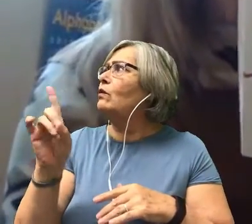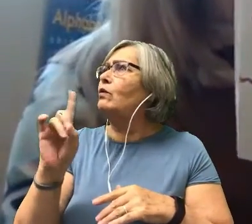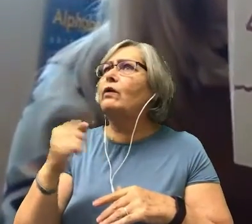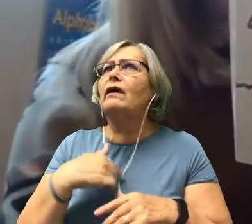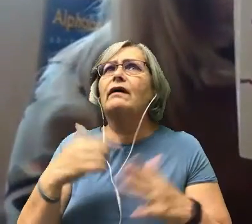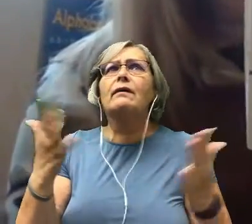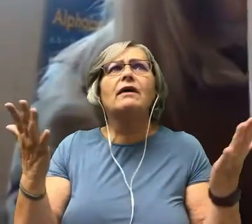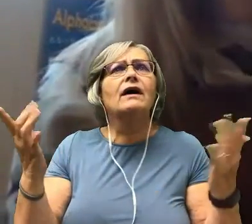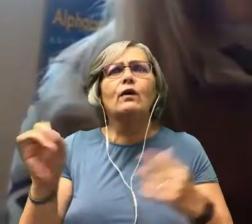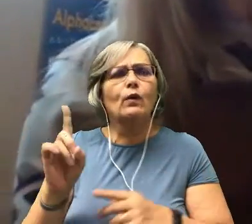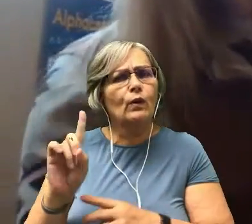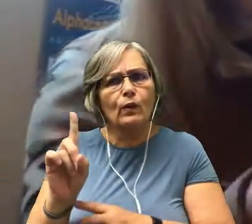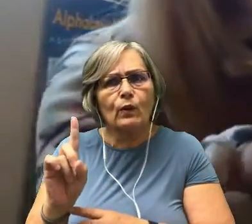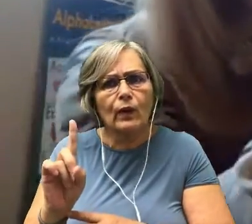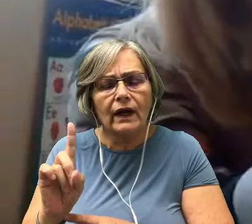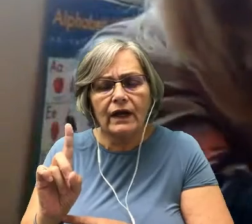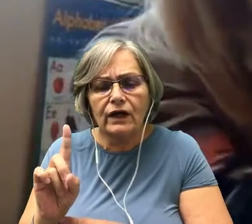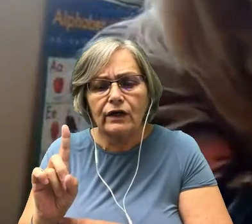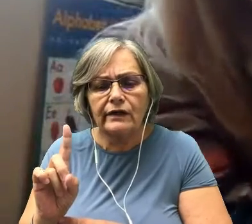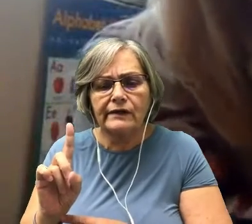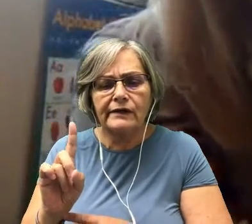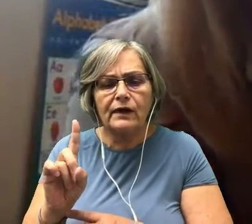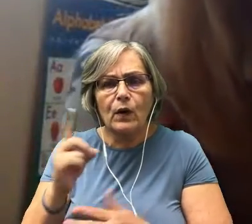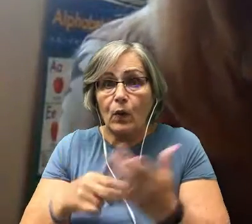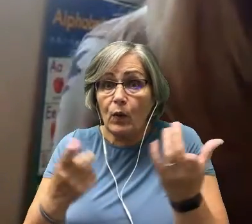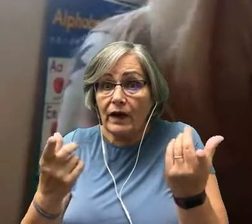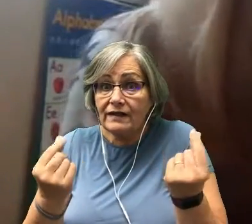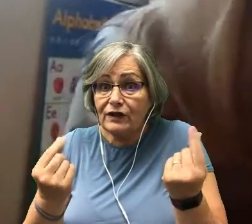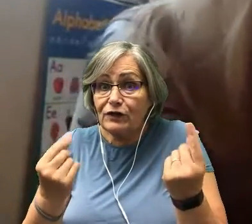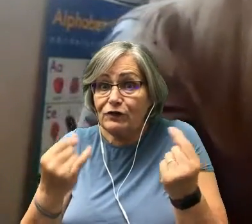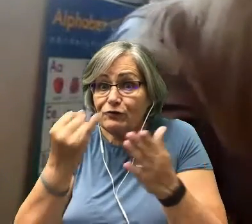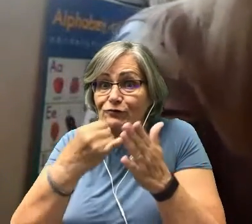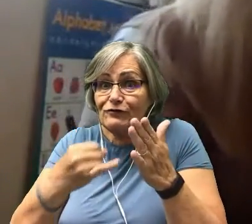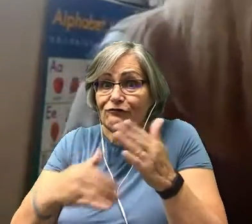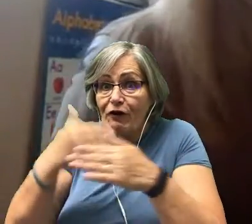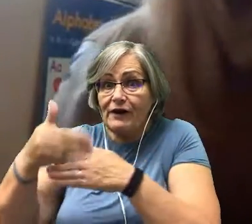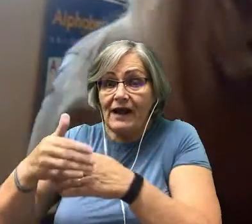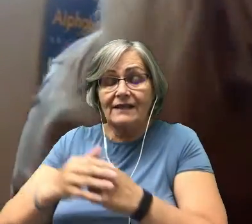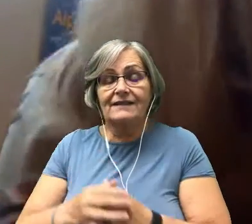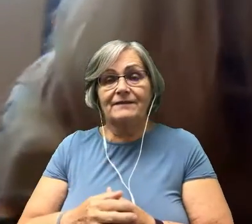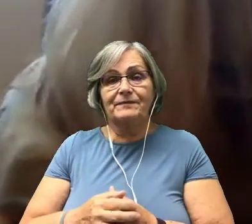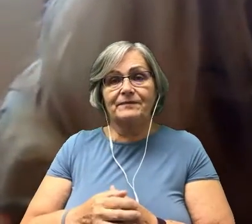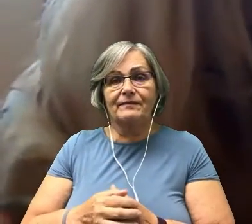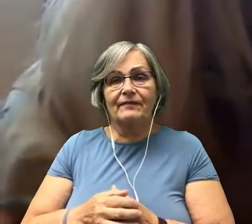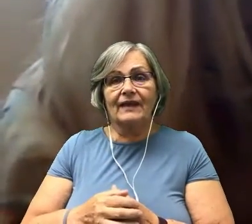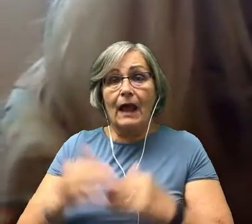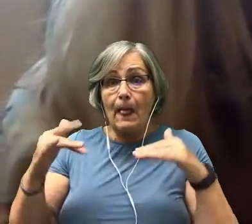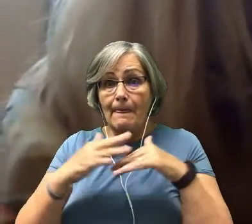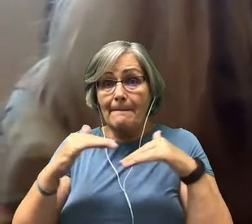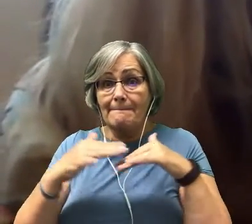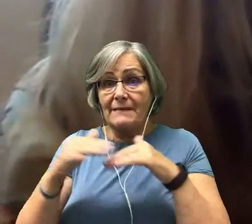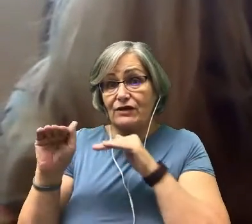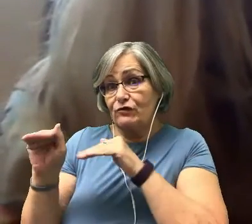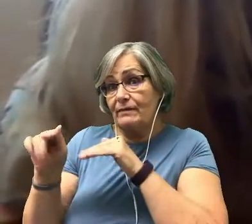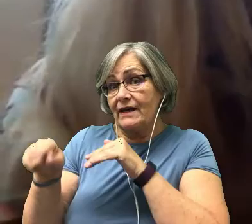was. I wonder what Harold's going to draw with his crayon next. The sandy beach reminded Harold